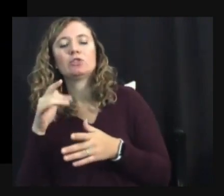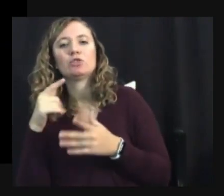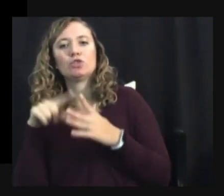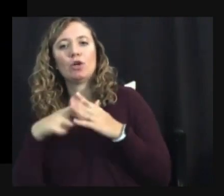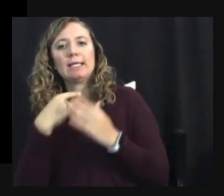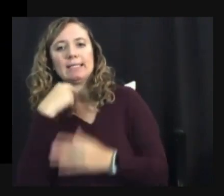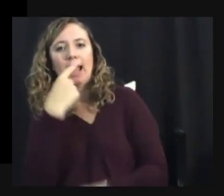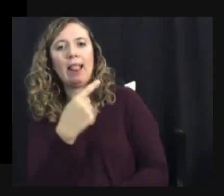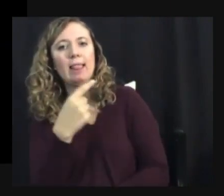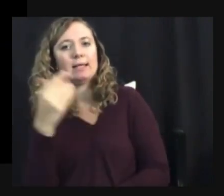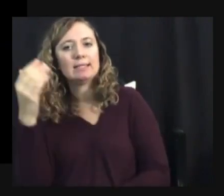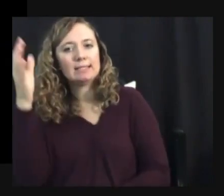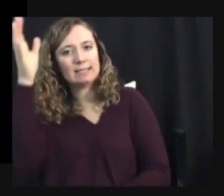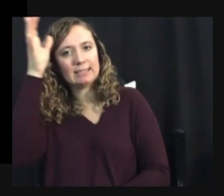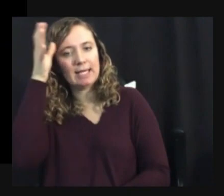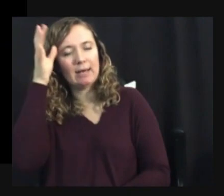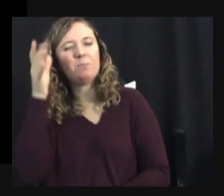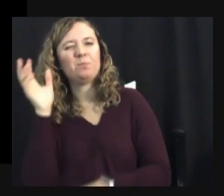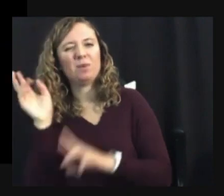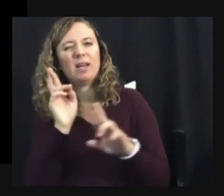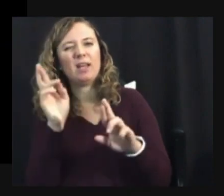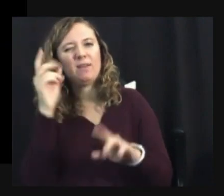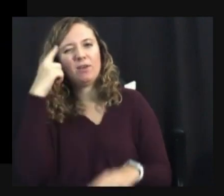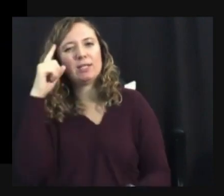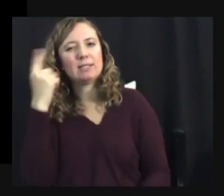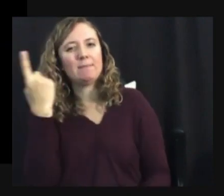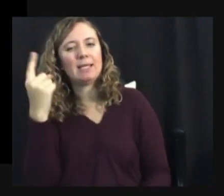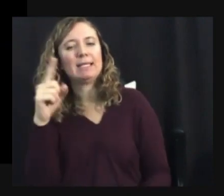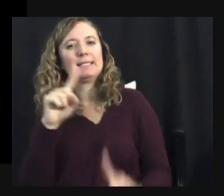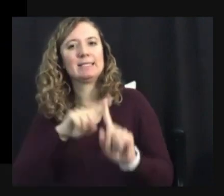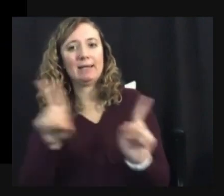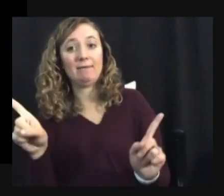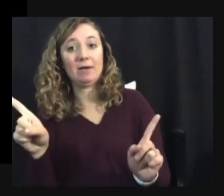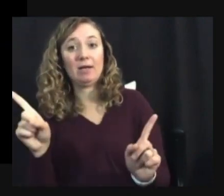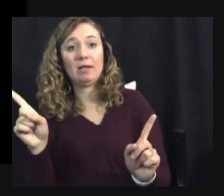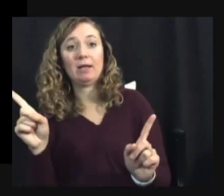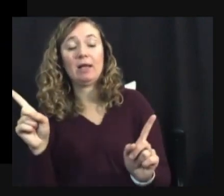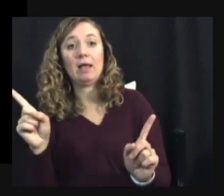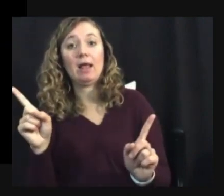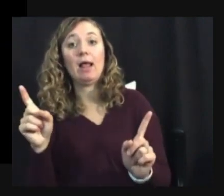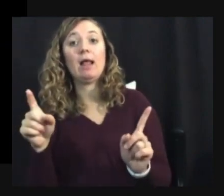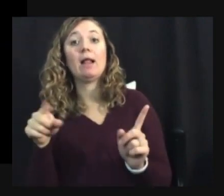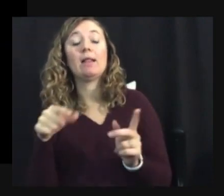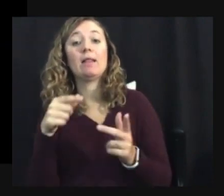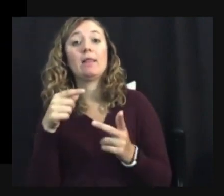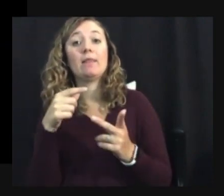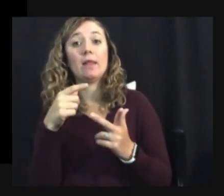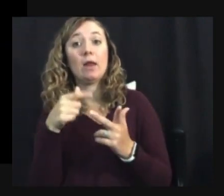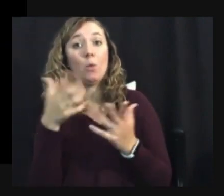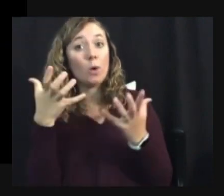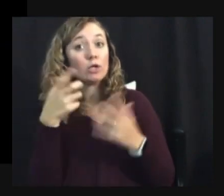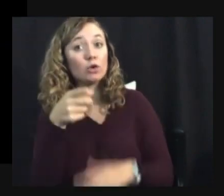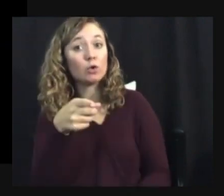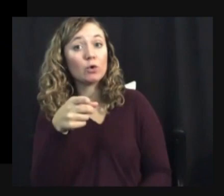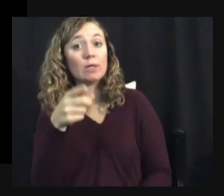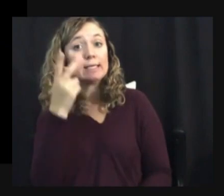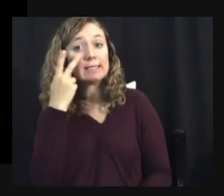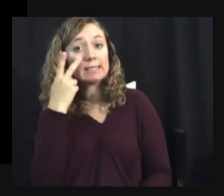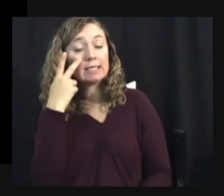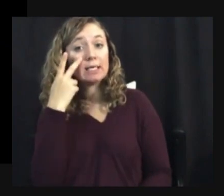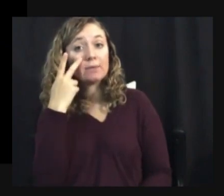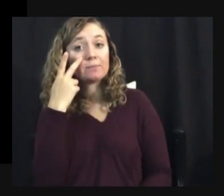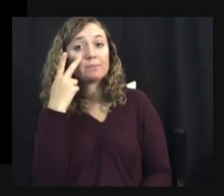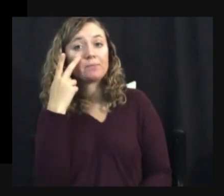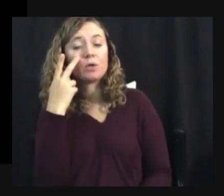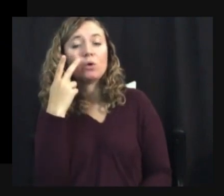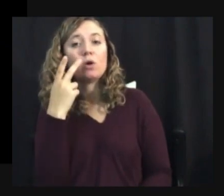little bit different. And I want you to see what nonverbal